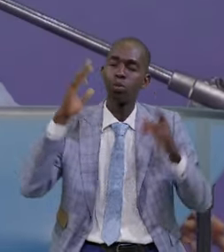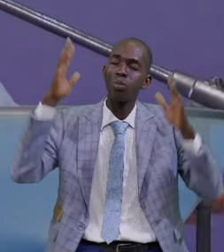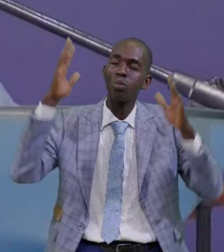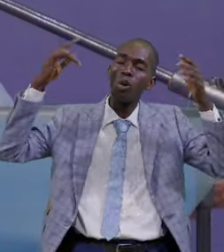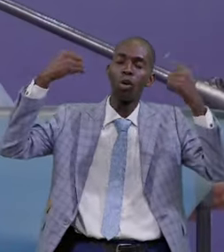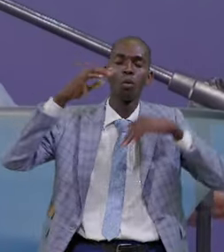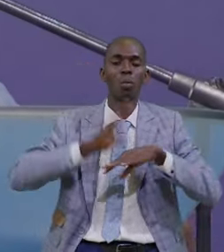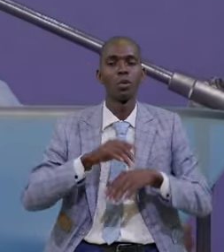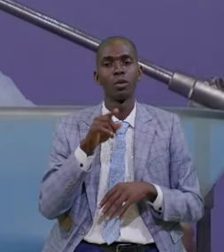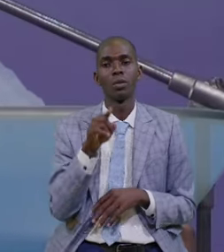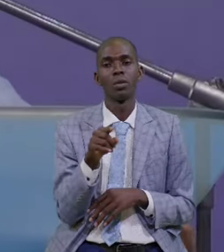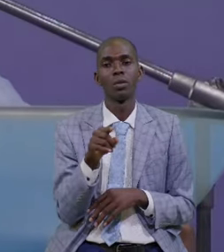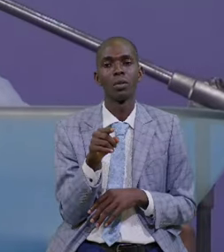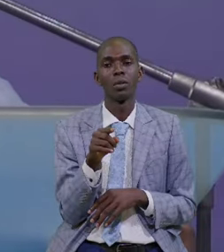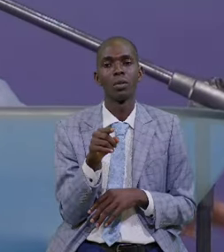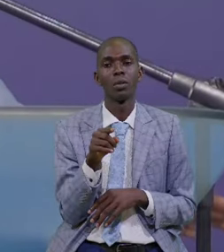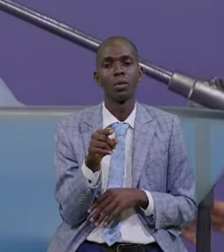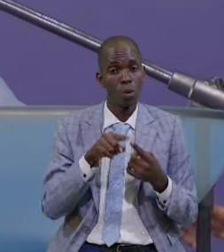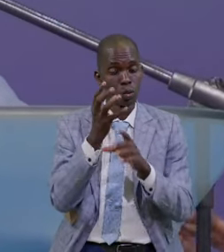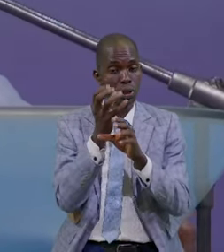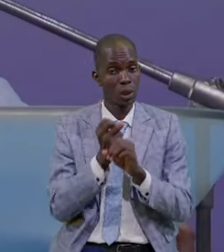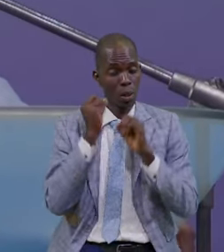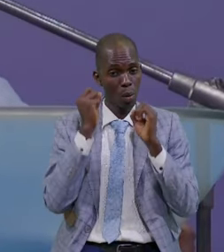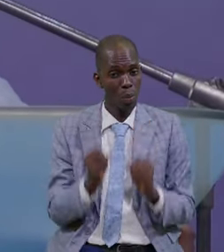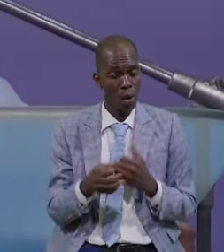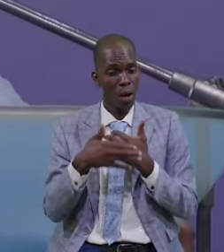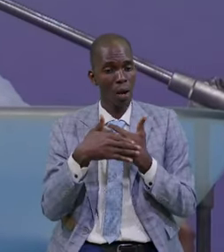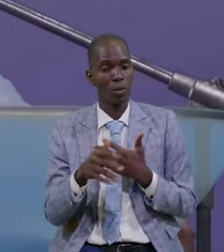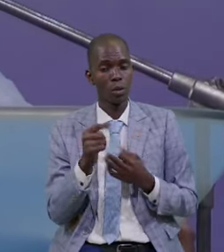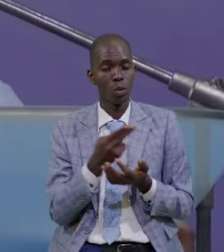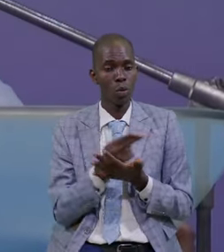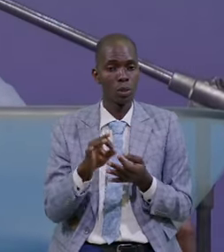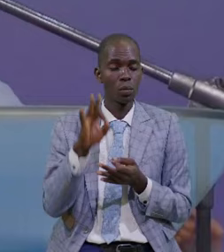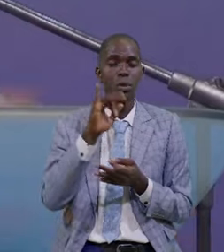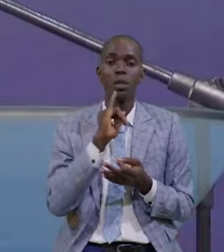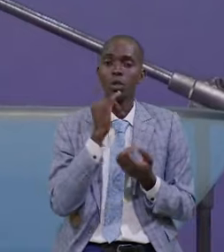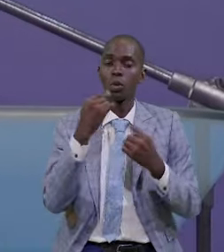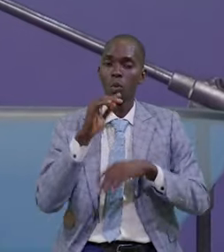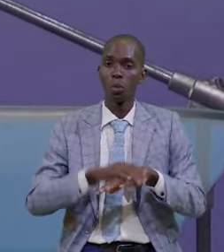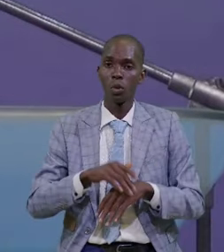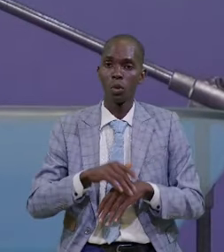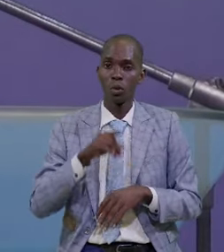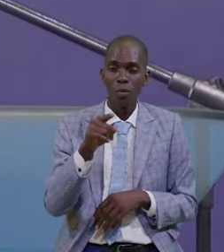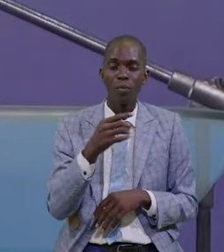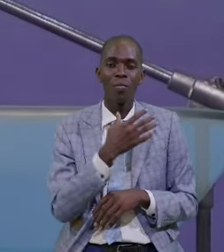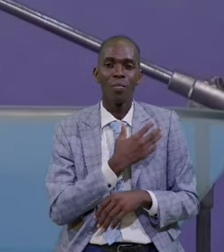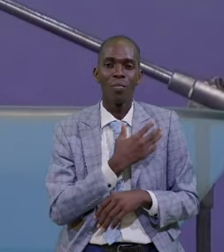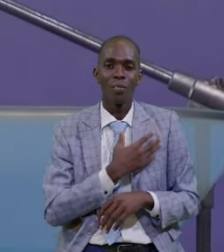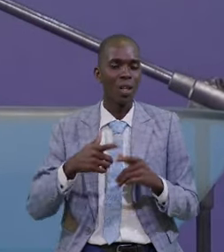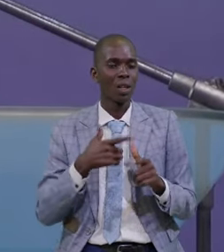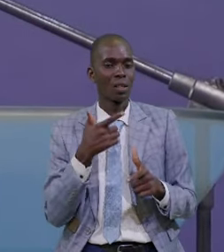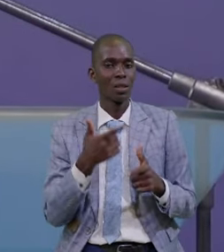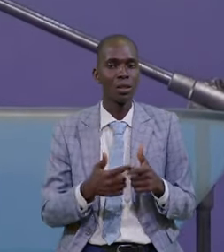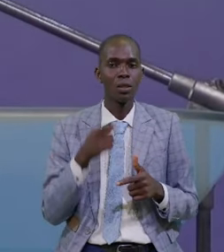When you receive power, then after that the Holy Ghost has come upon you, and then it shall be